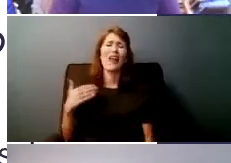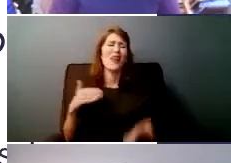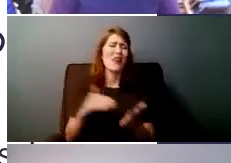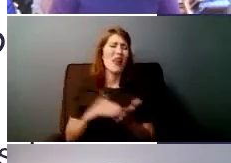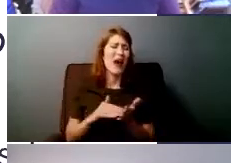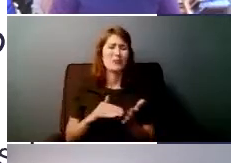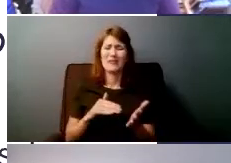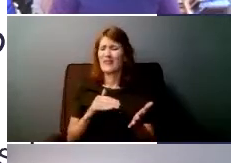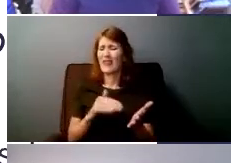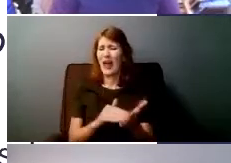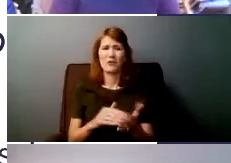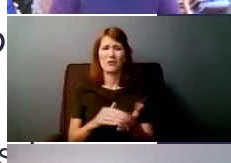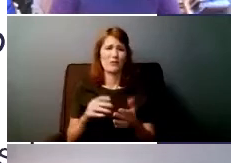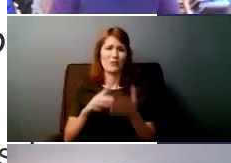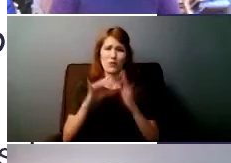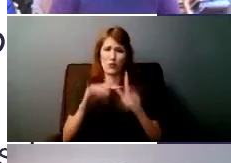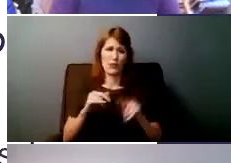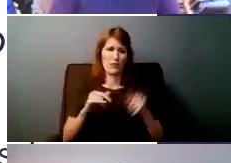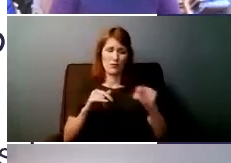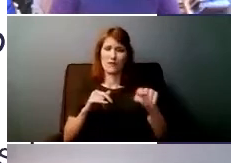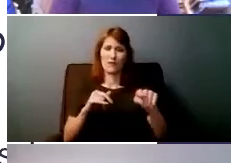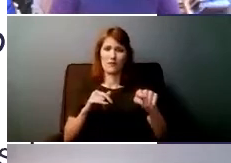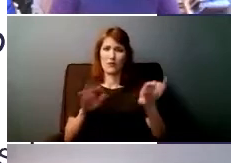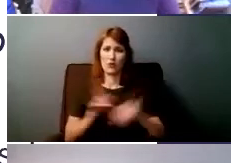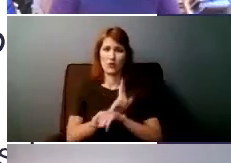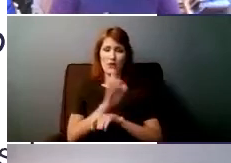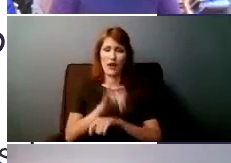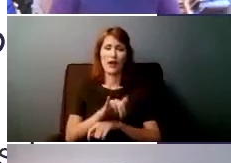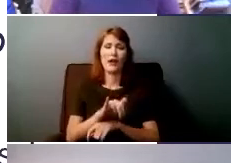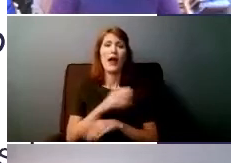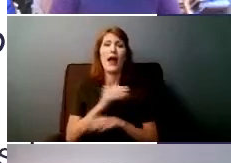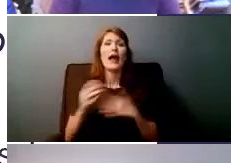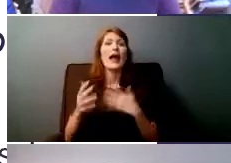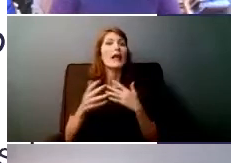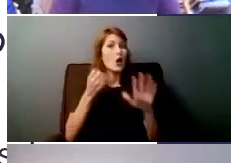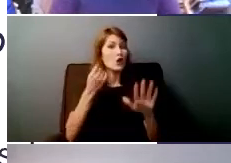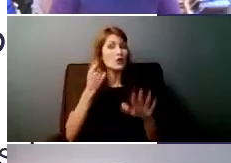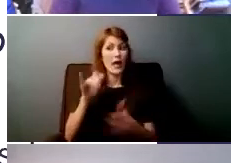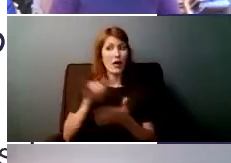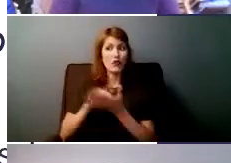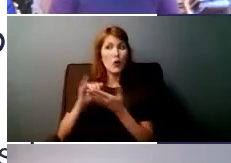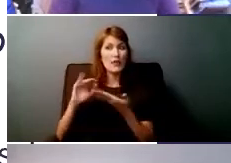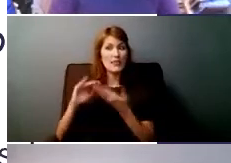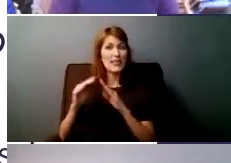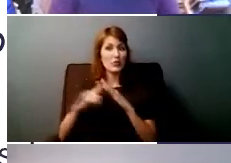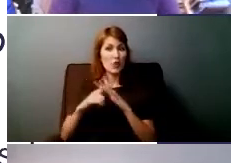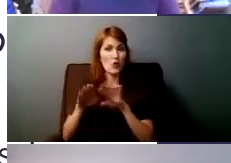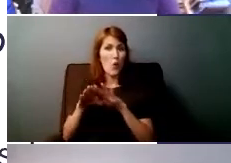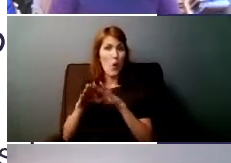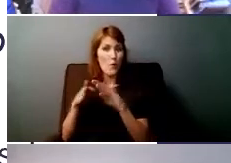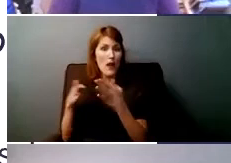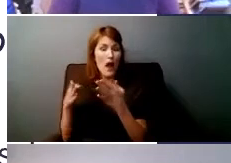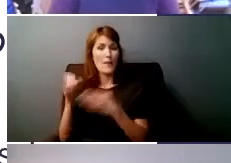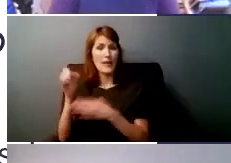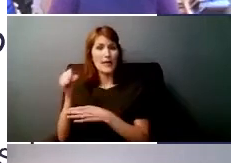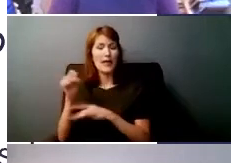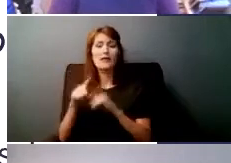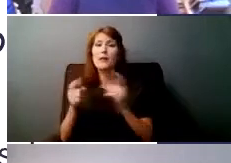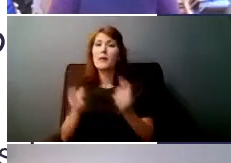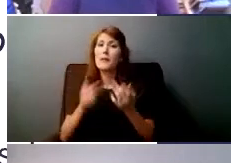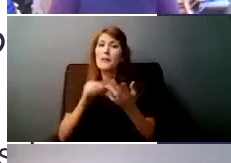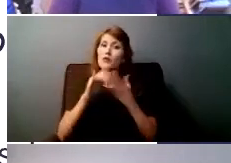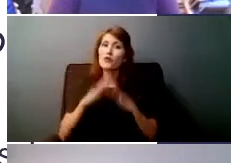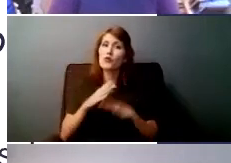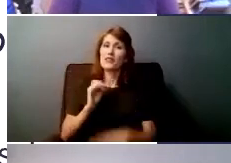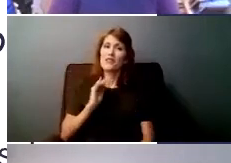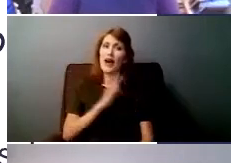this, and despite the fact that New York City is starting to open up again, many of the students and faculty and